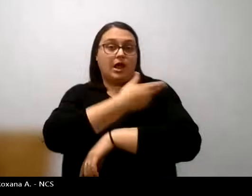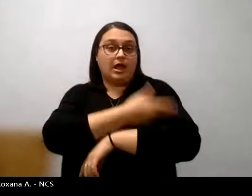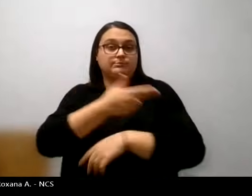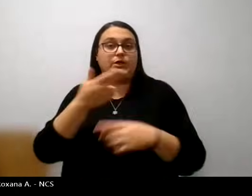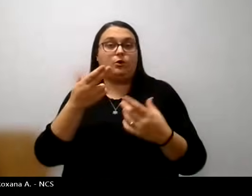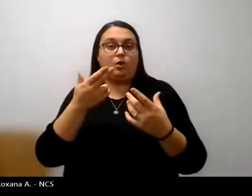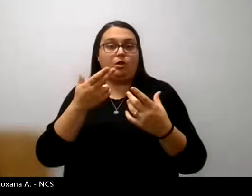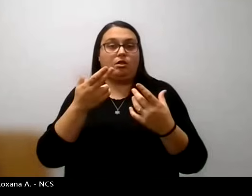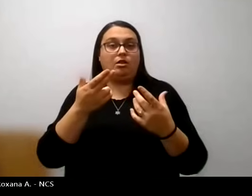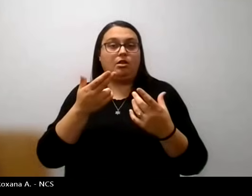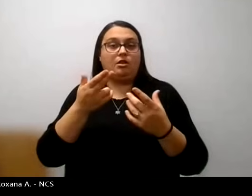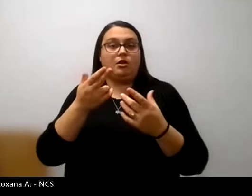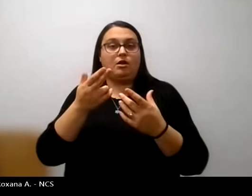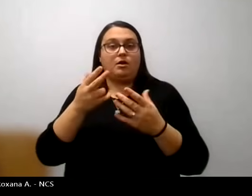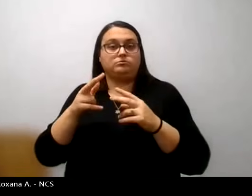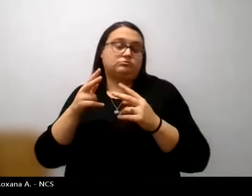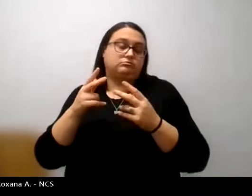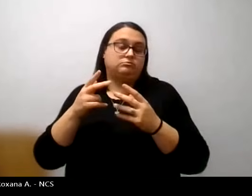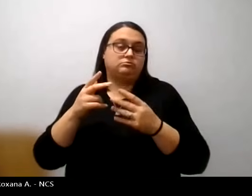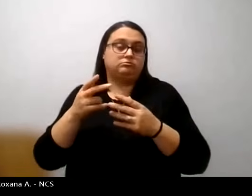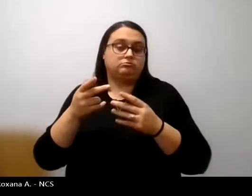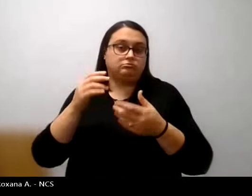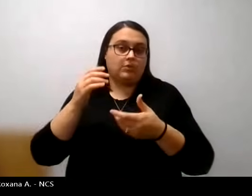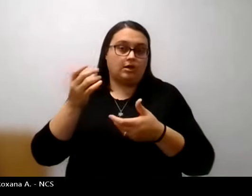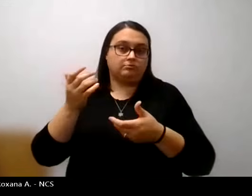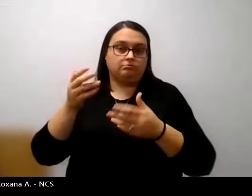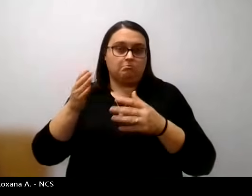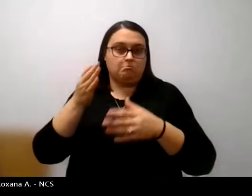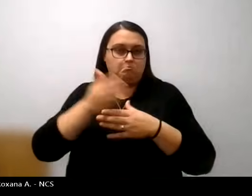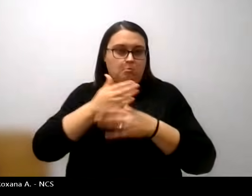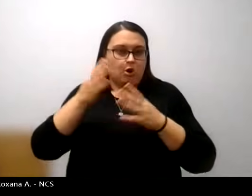as soon as we had concerns this morning.